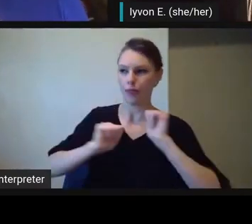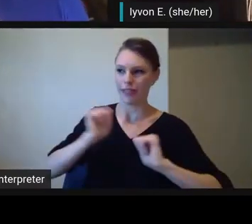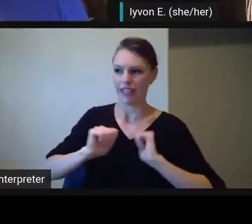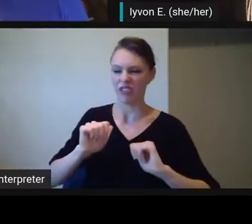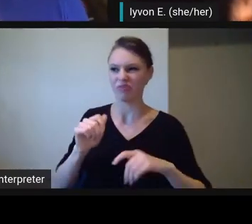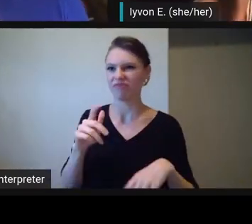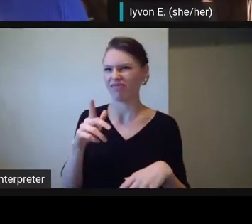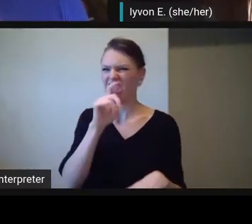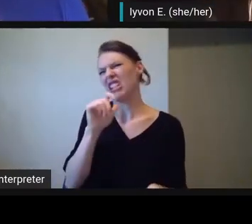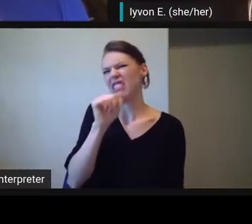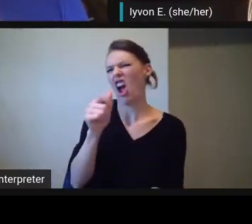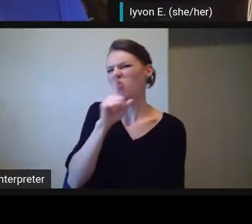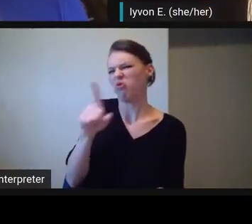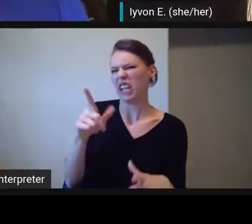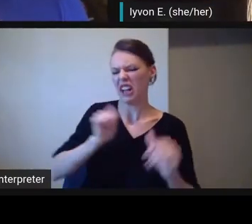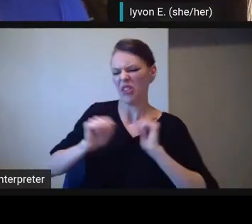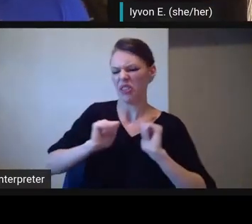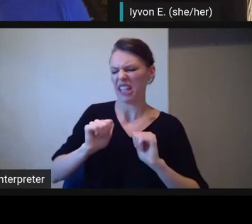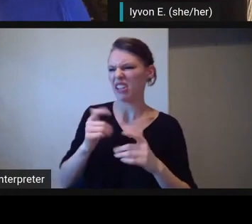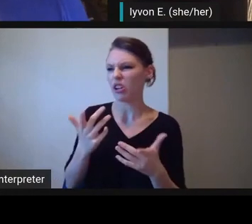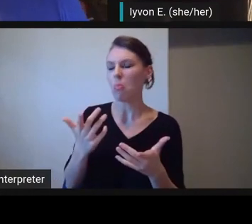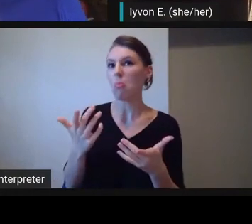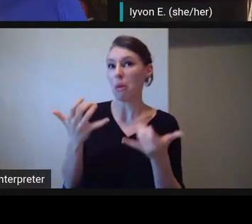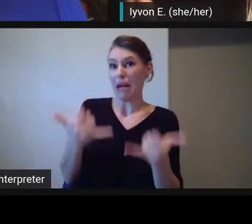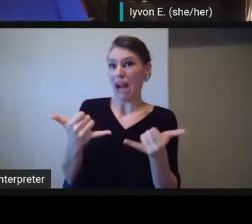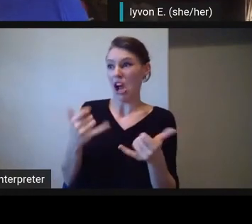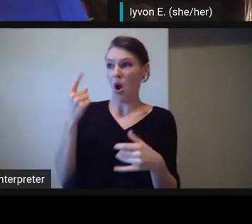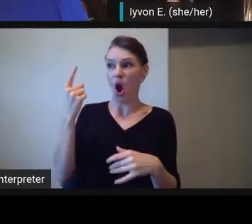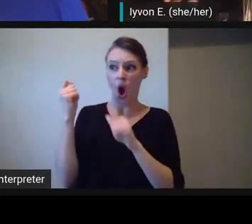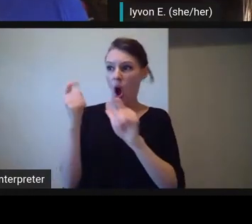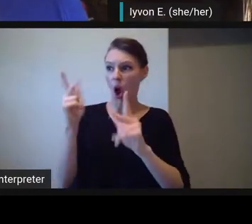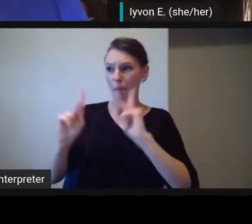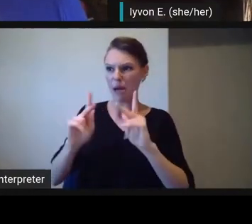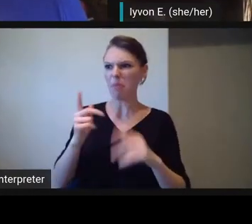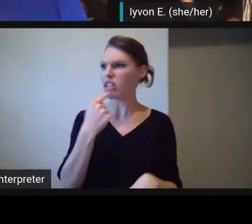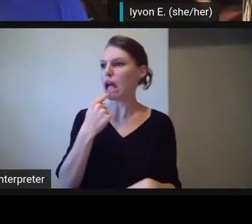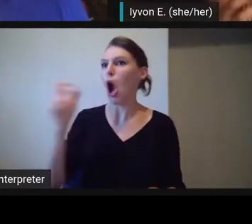it's not real theater because it exists as a podcast. And like,